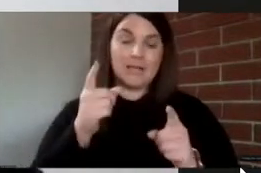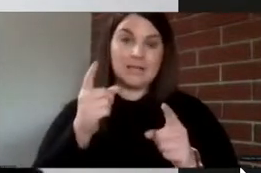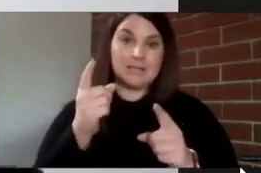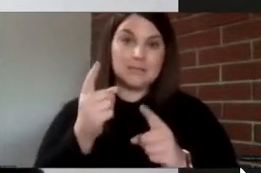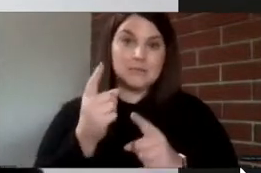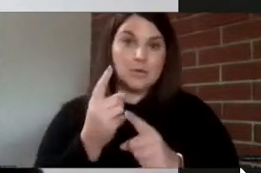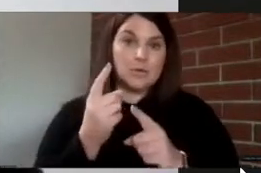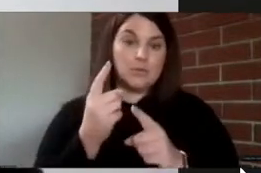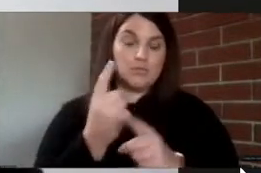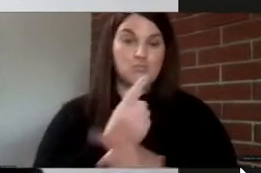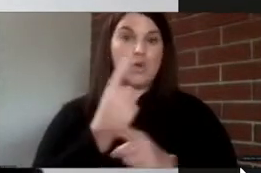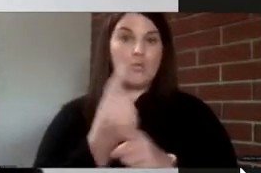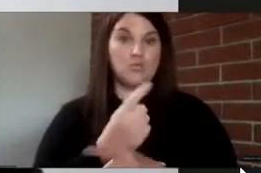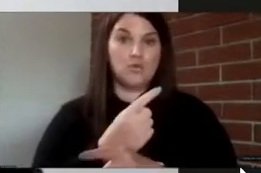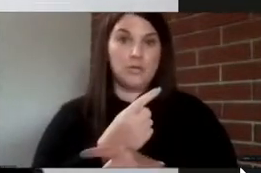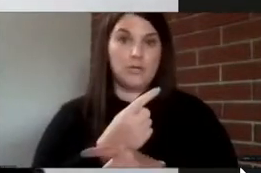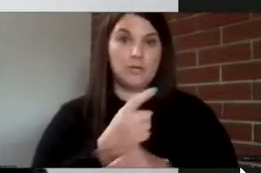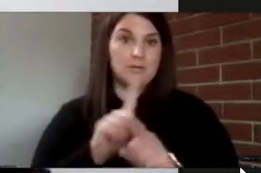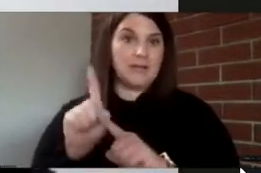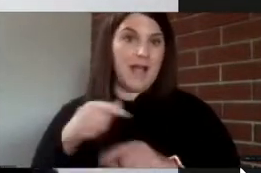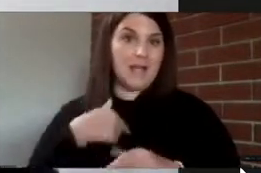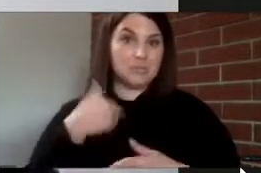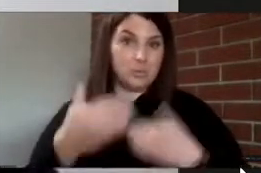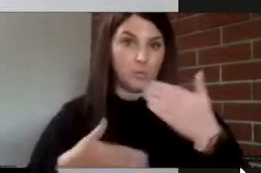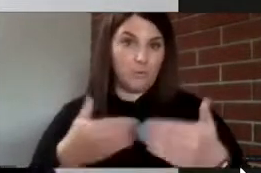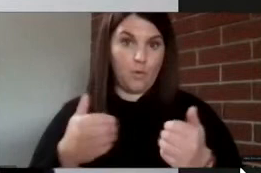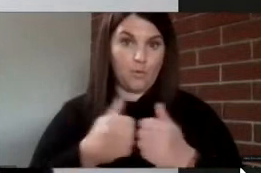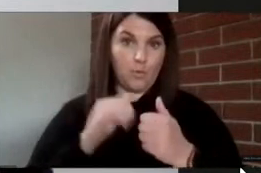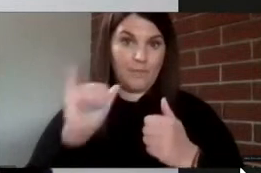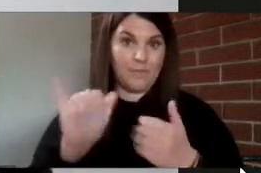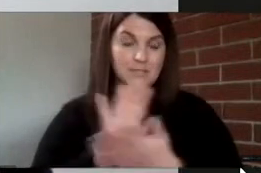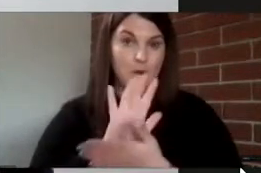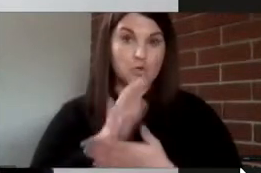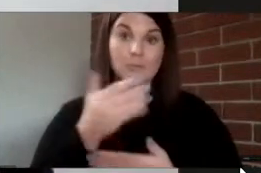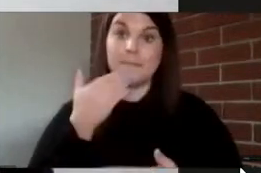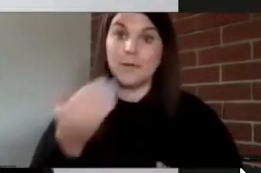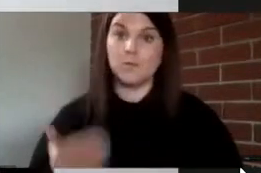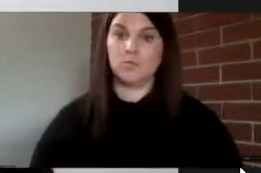as we move forward with this final document. Thank you.